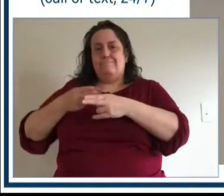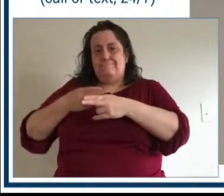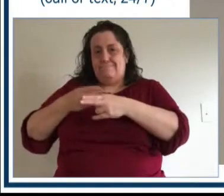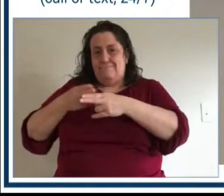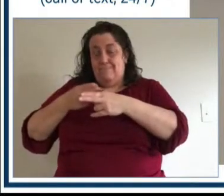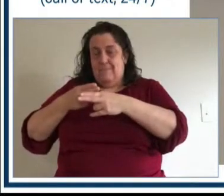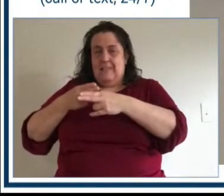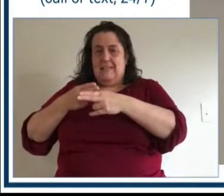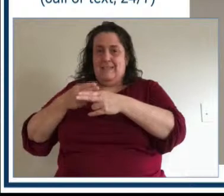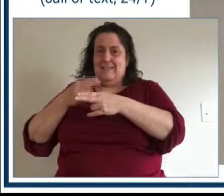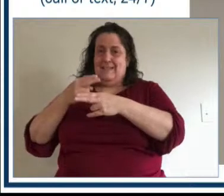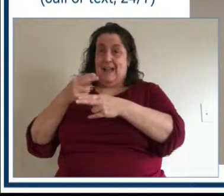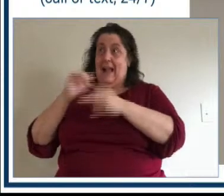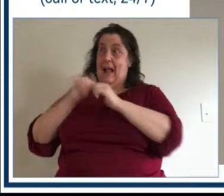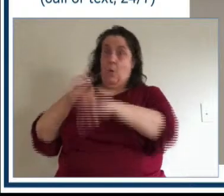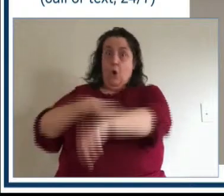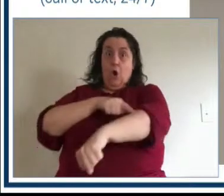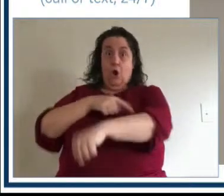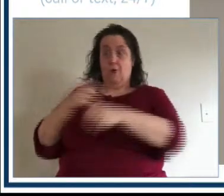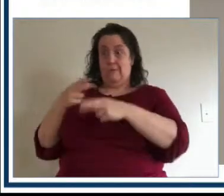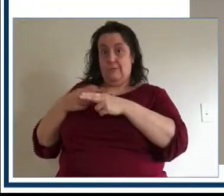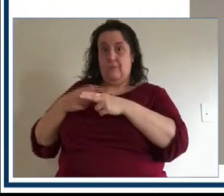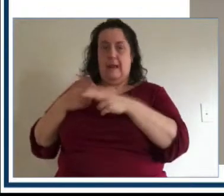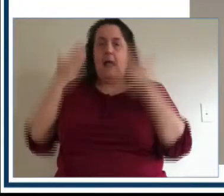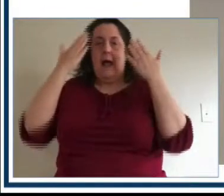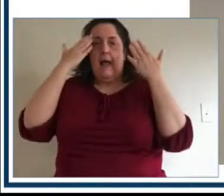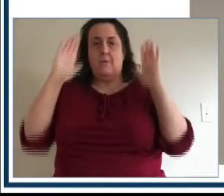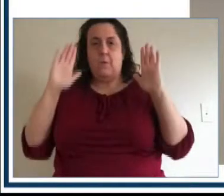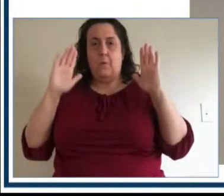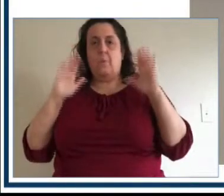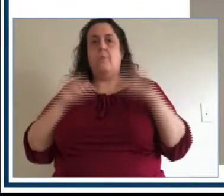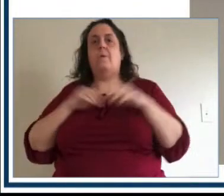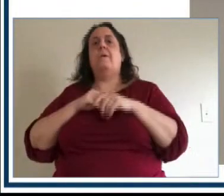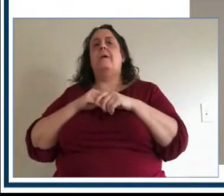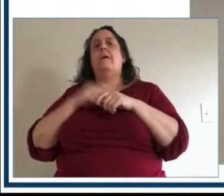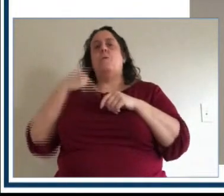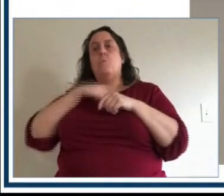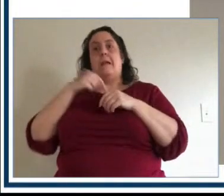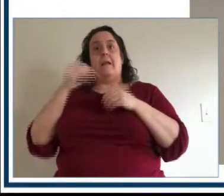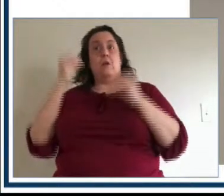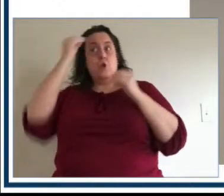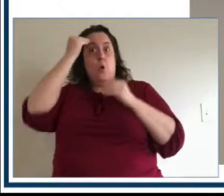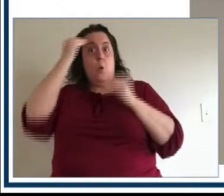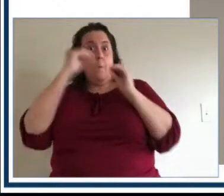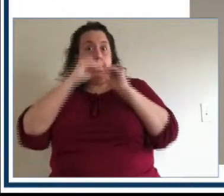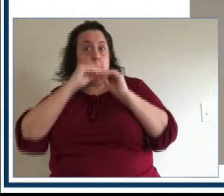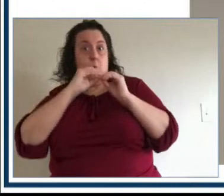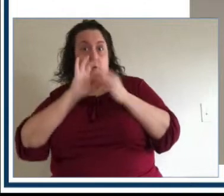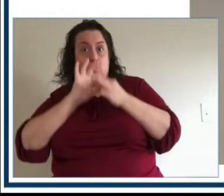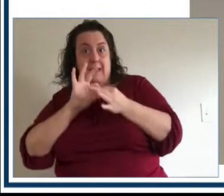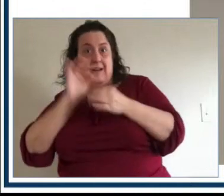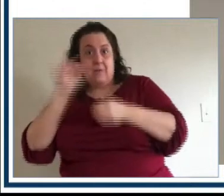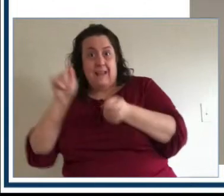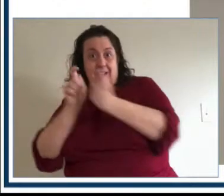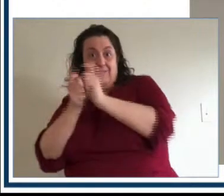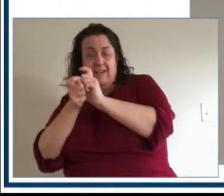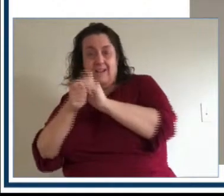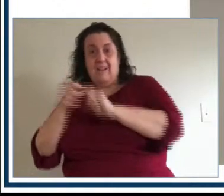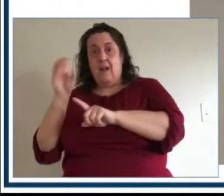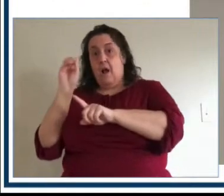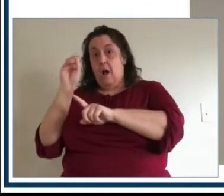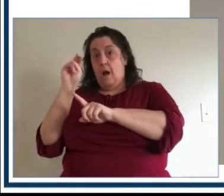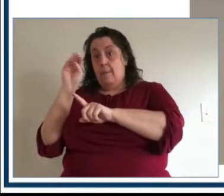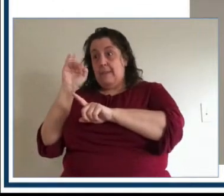is a short-term measure while we understand much more around the science of this variant. And if we can confirm that